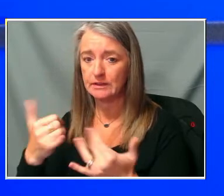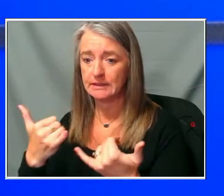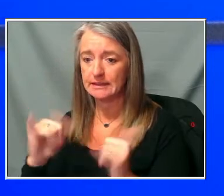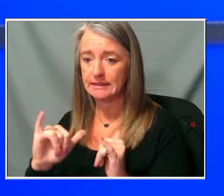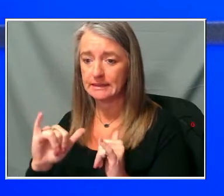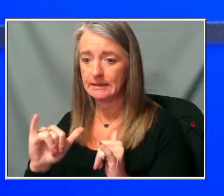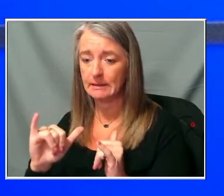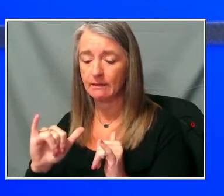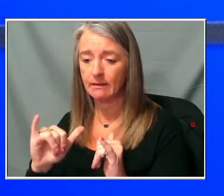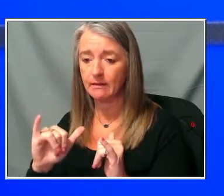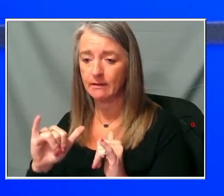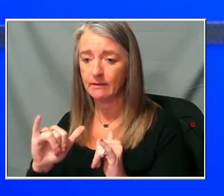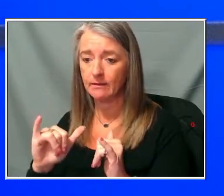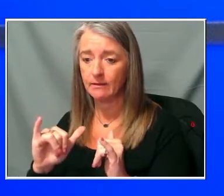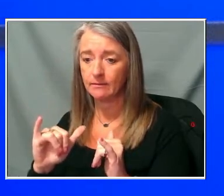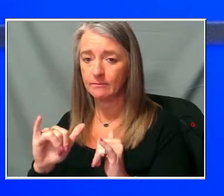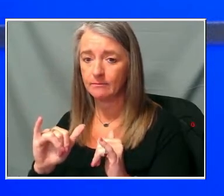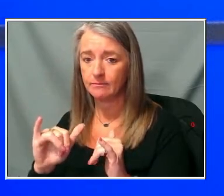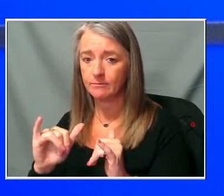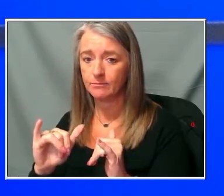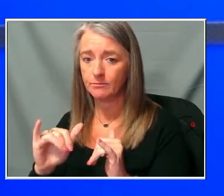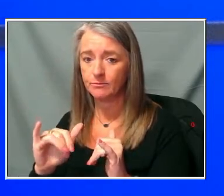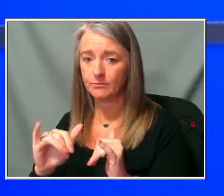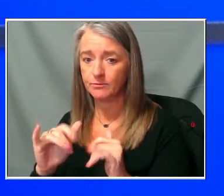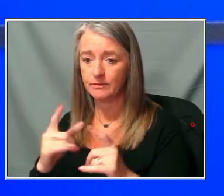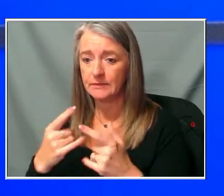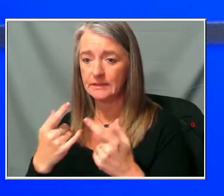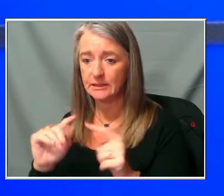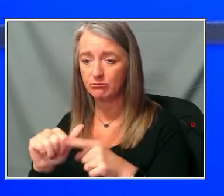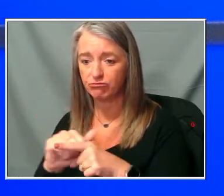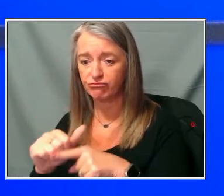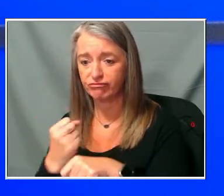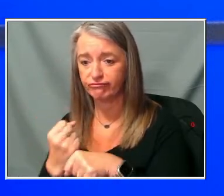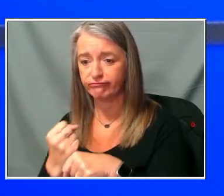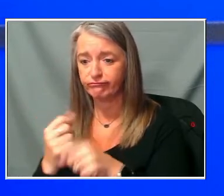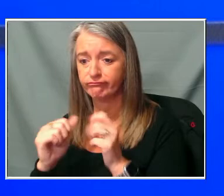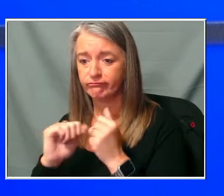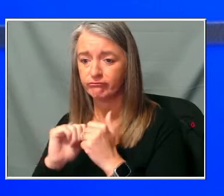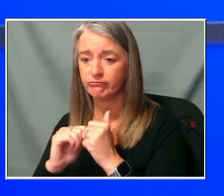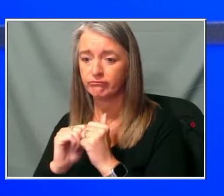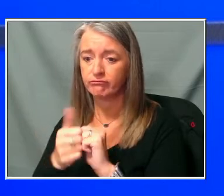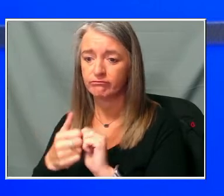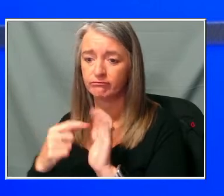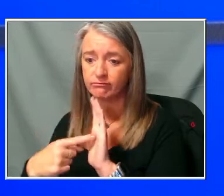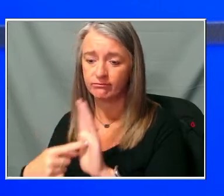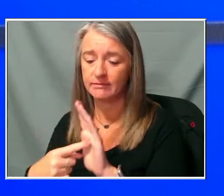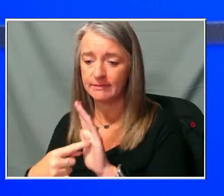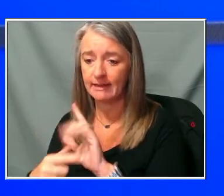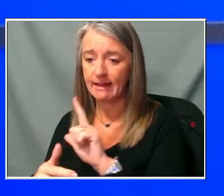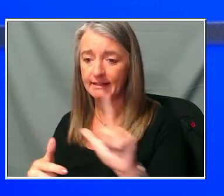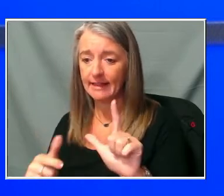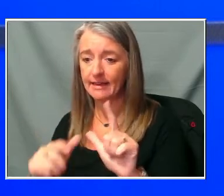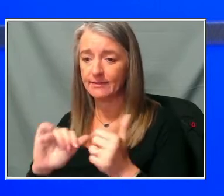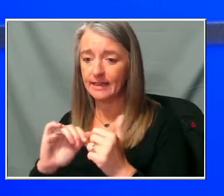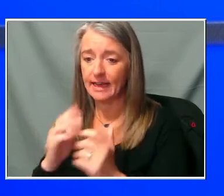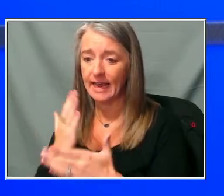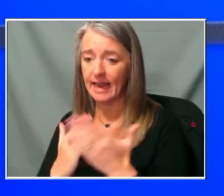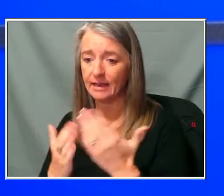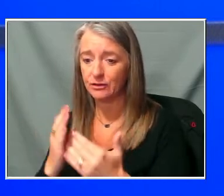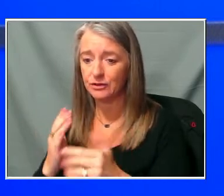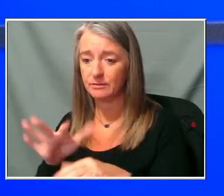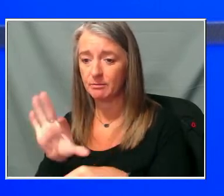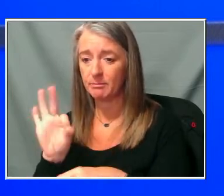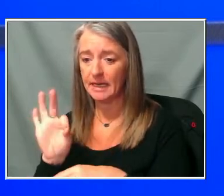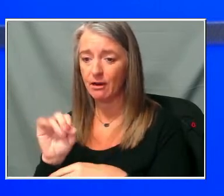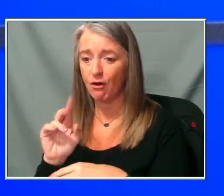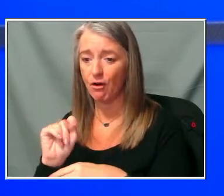picking freshmen off in baseball practice, showing them how to do a left-hander's pickoff move on first base. So I still